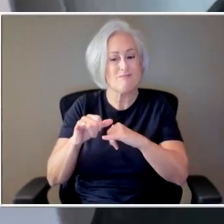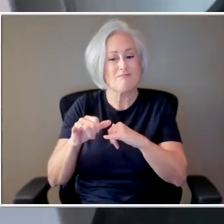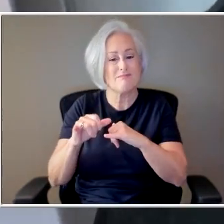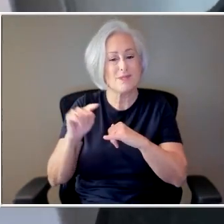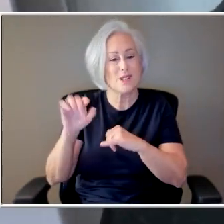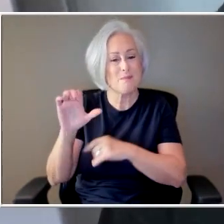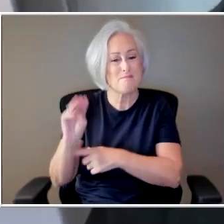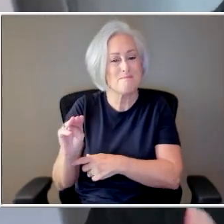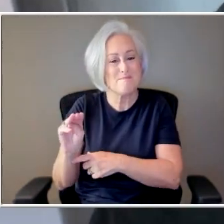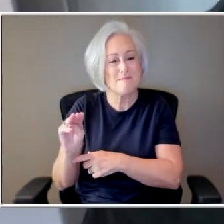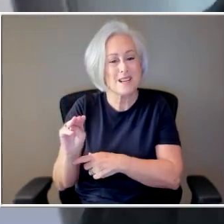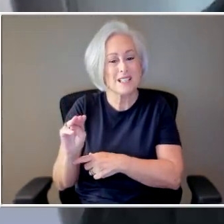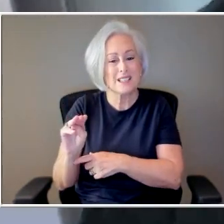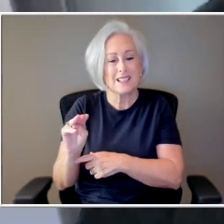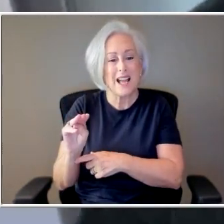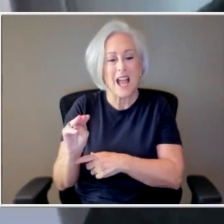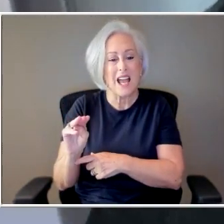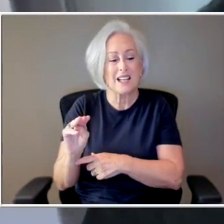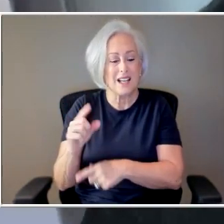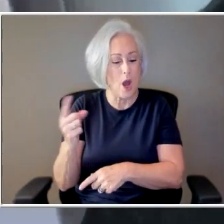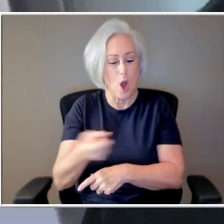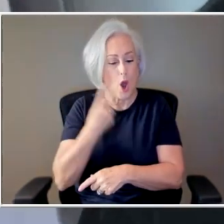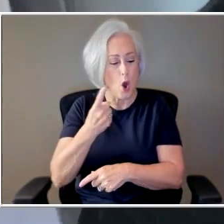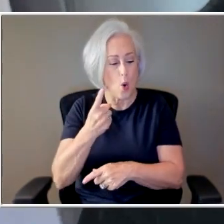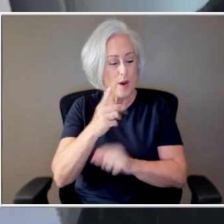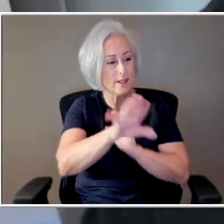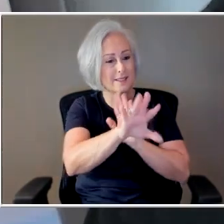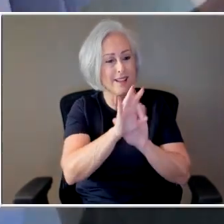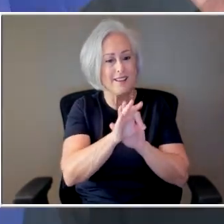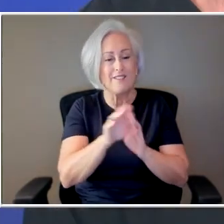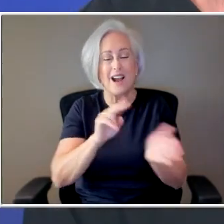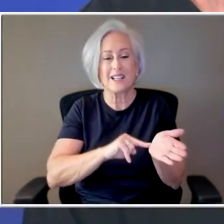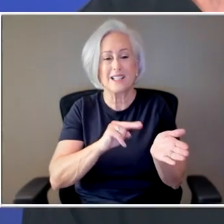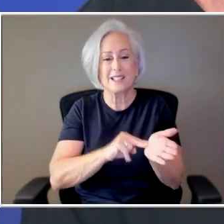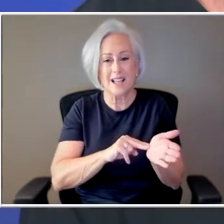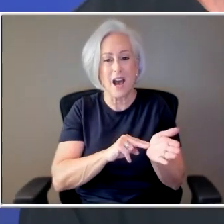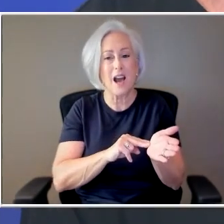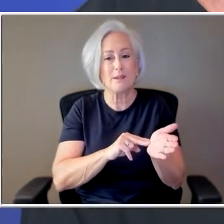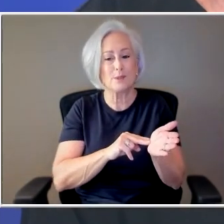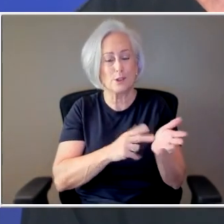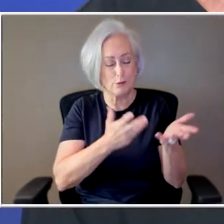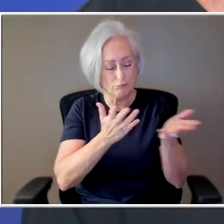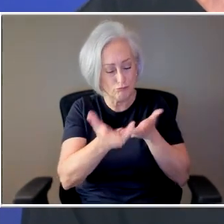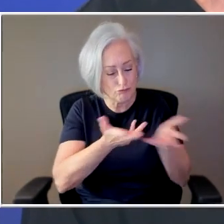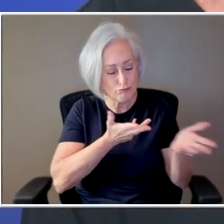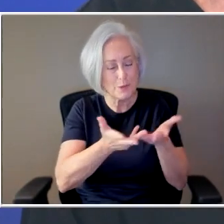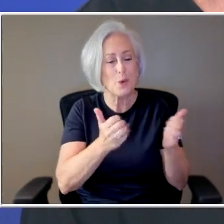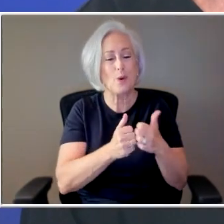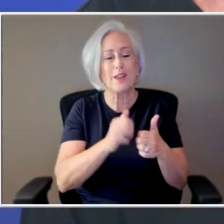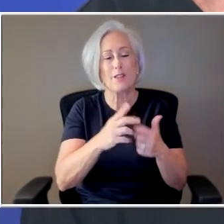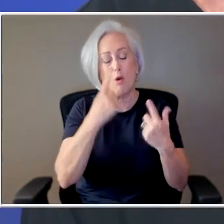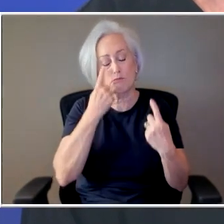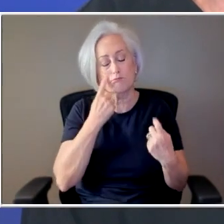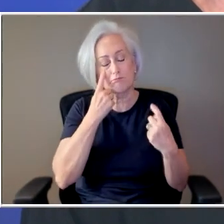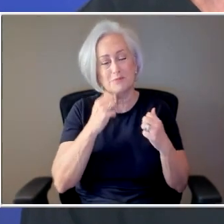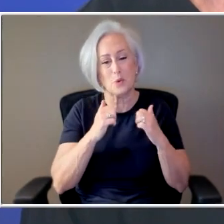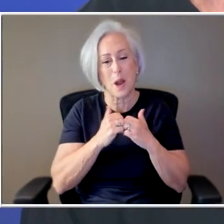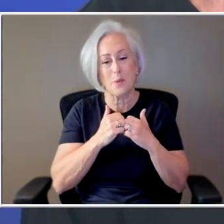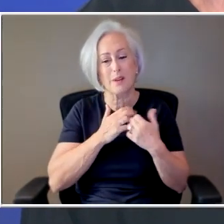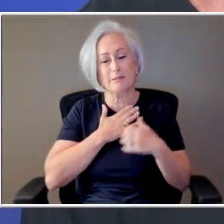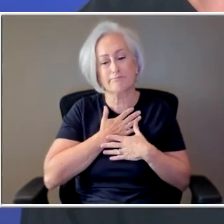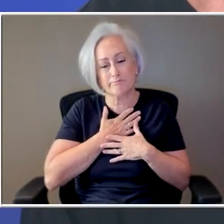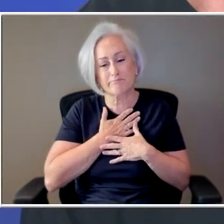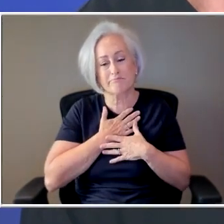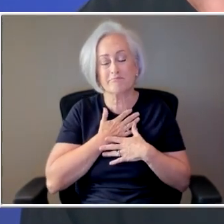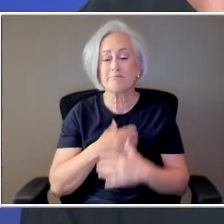time when I couldn't find a nurse to confide in or cry on. Well, let's go up to the unit now where this all took place. Angie Racono